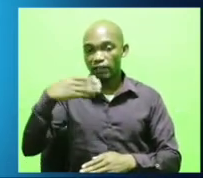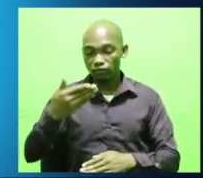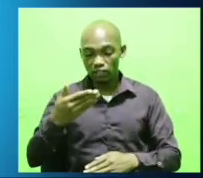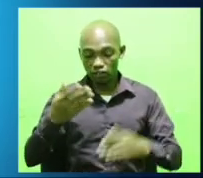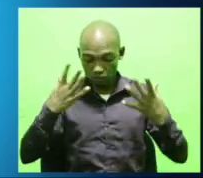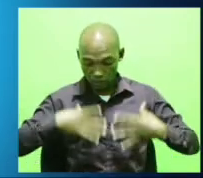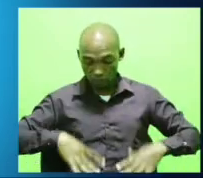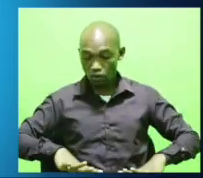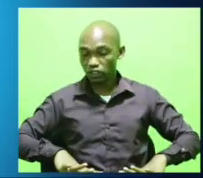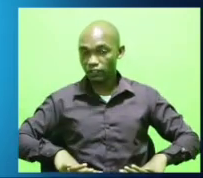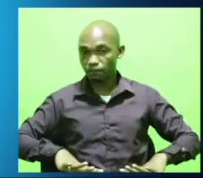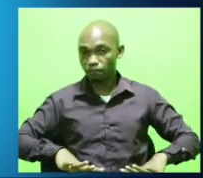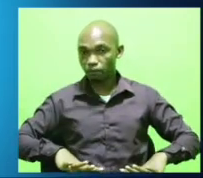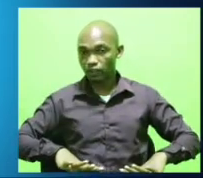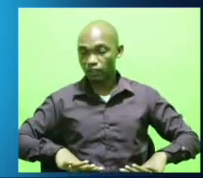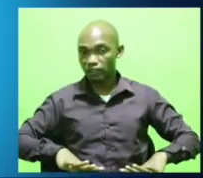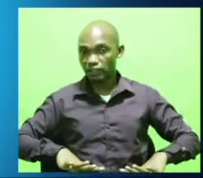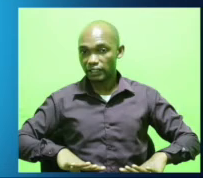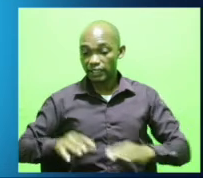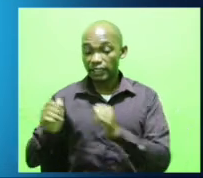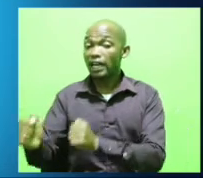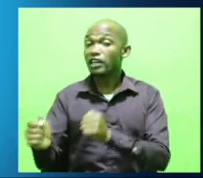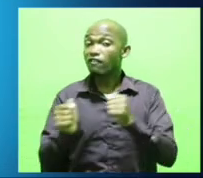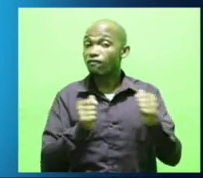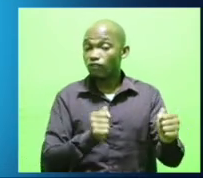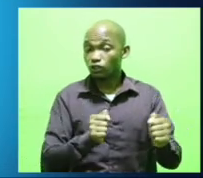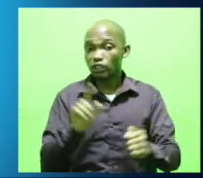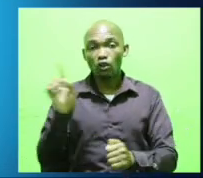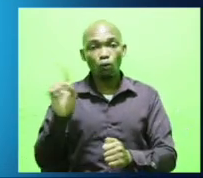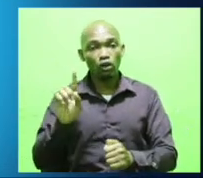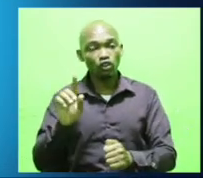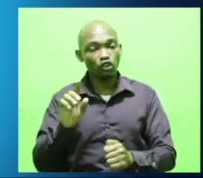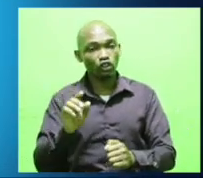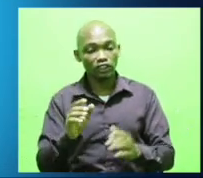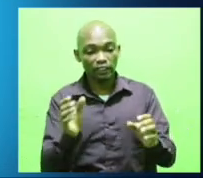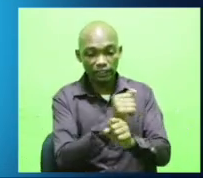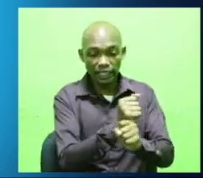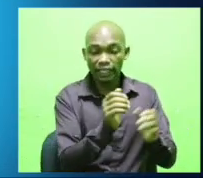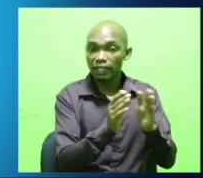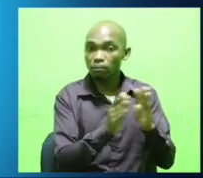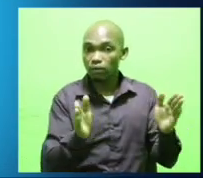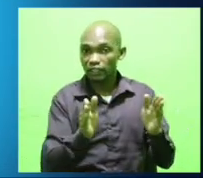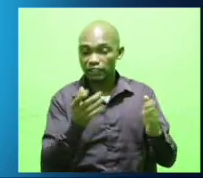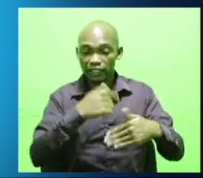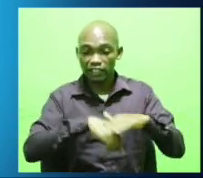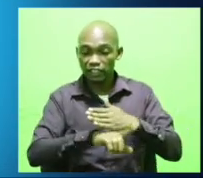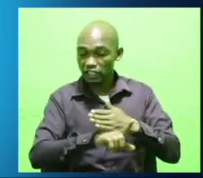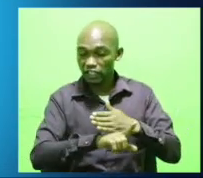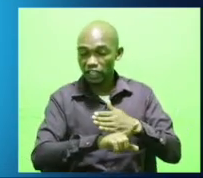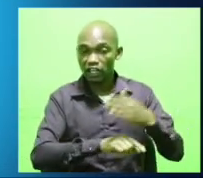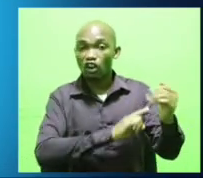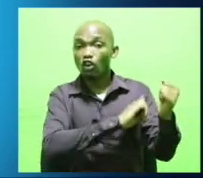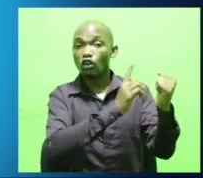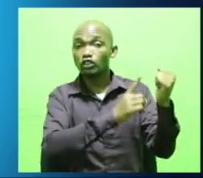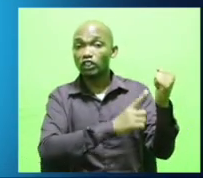place if there is the same concentration of gases between the alveoli and the blood, and